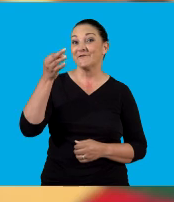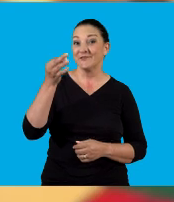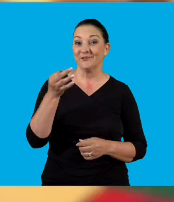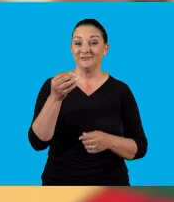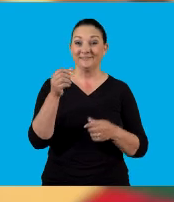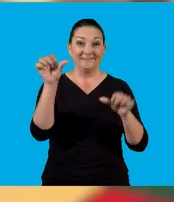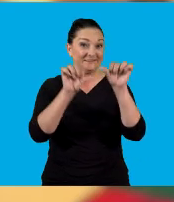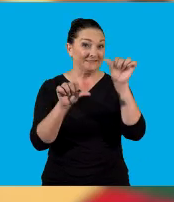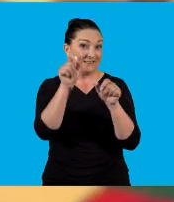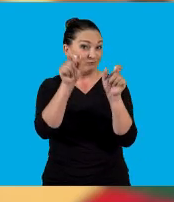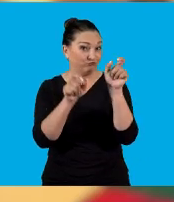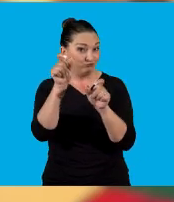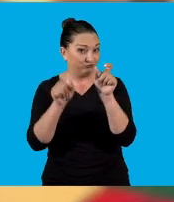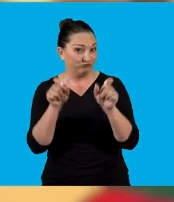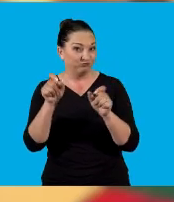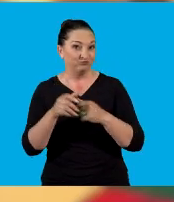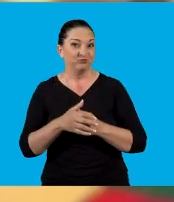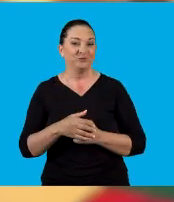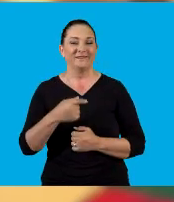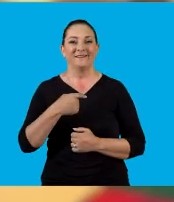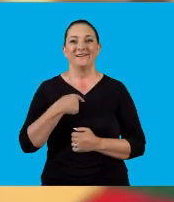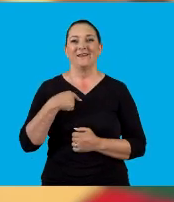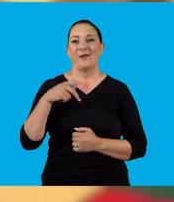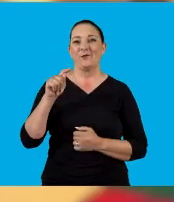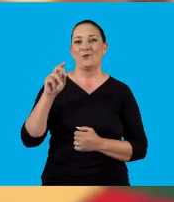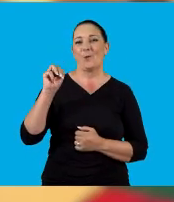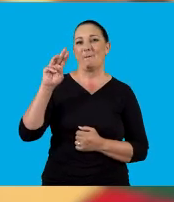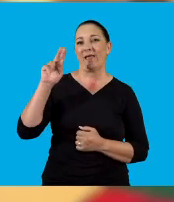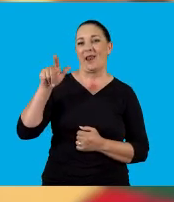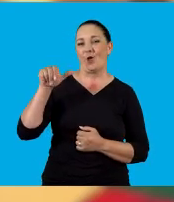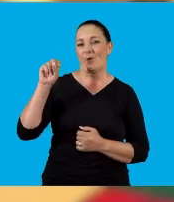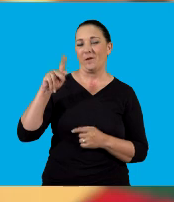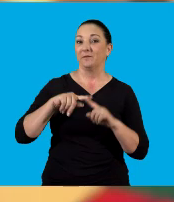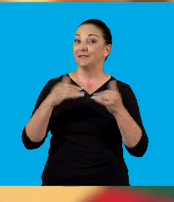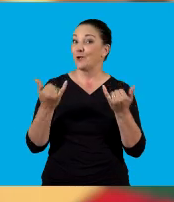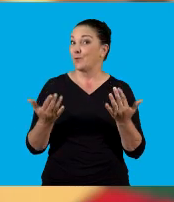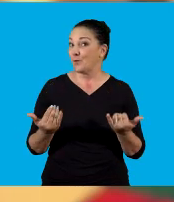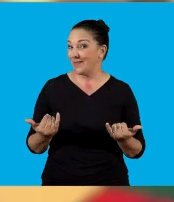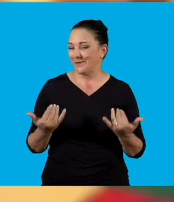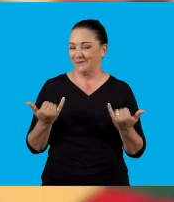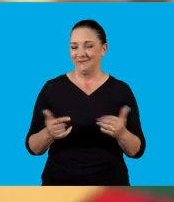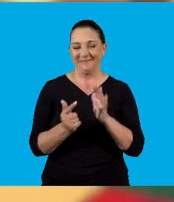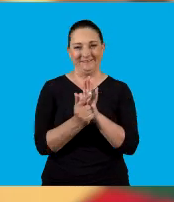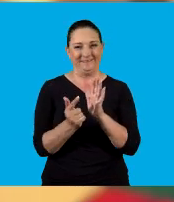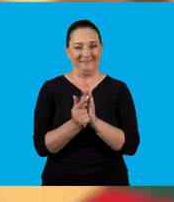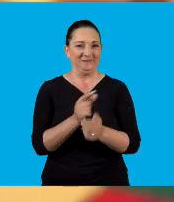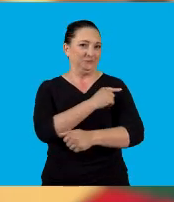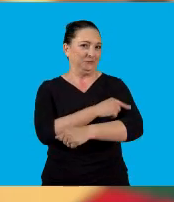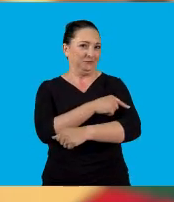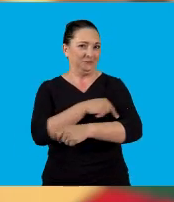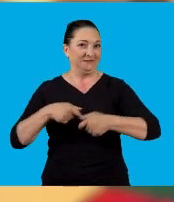To our future scientists, I am Tolofelo, and welcome to today's lesson on the musculoskeletal